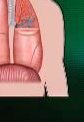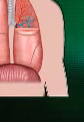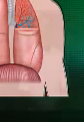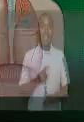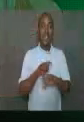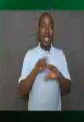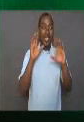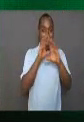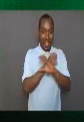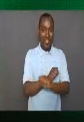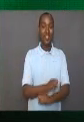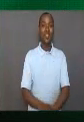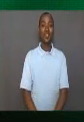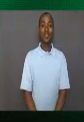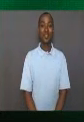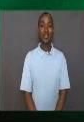Time's up.